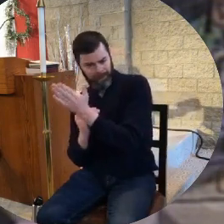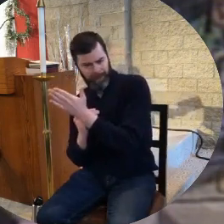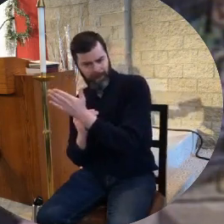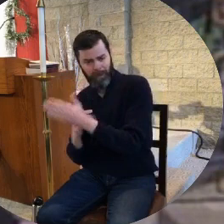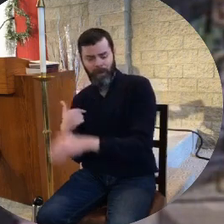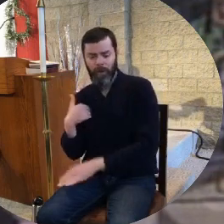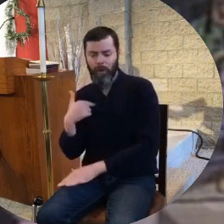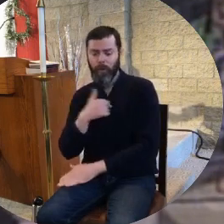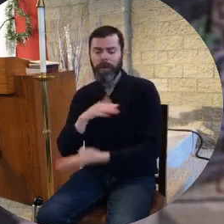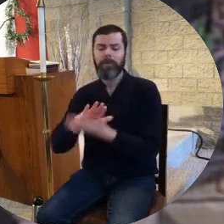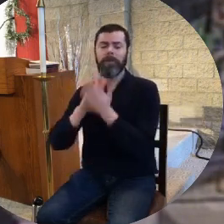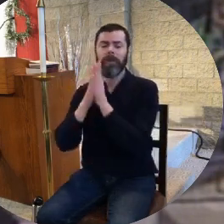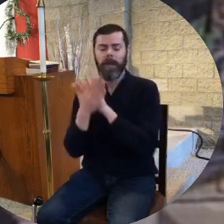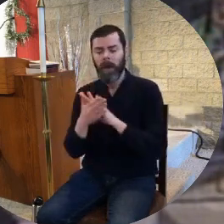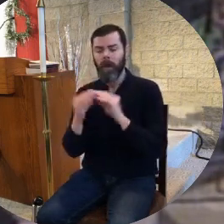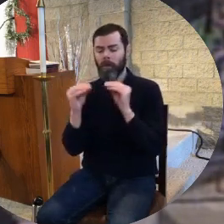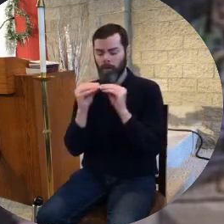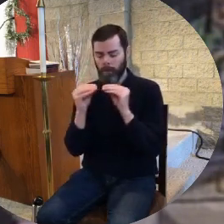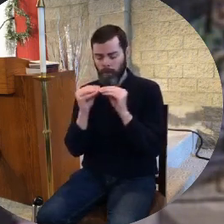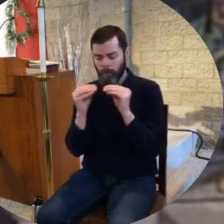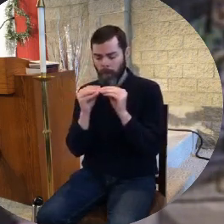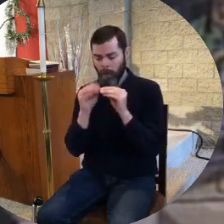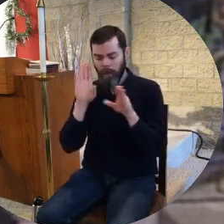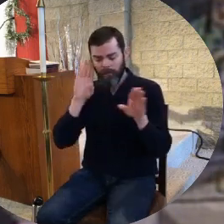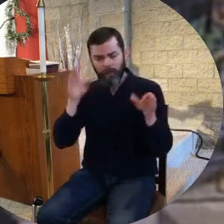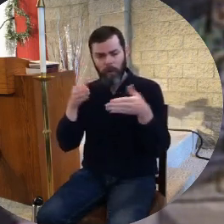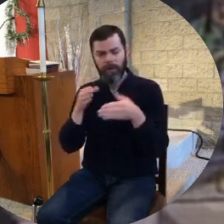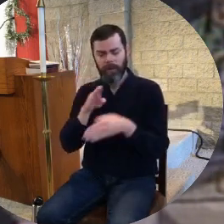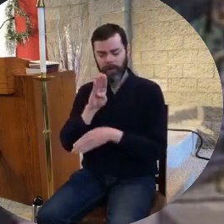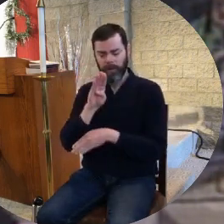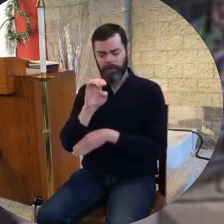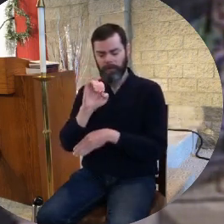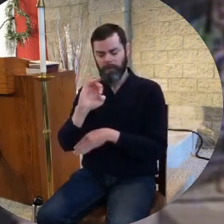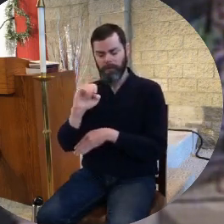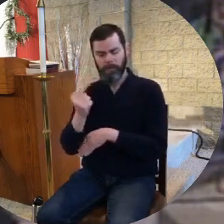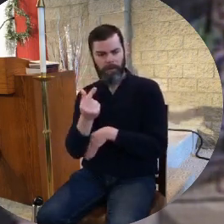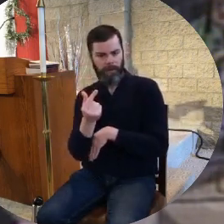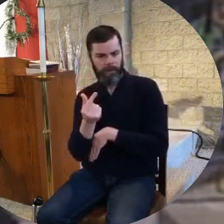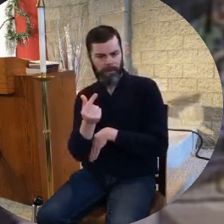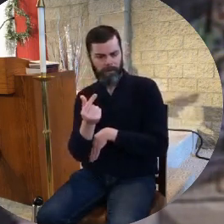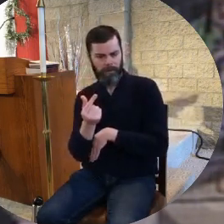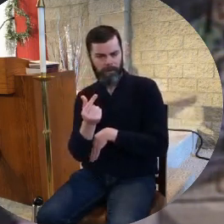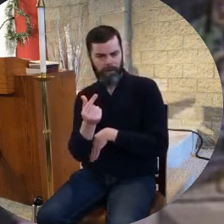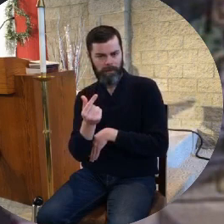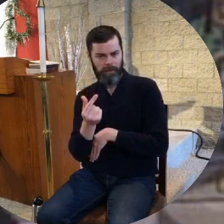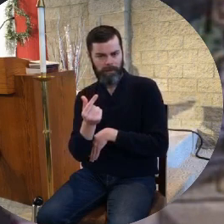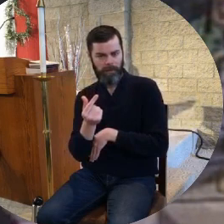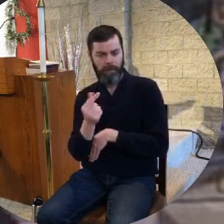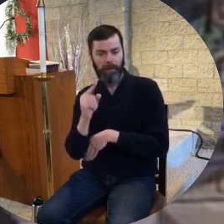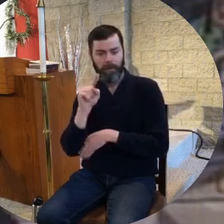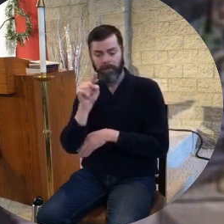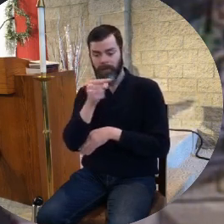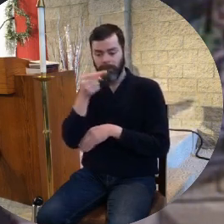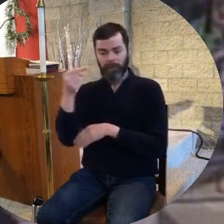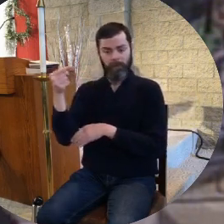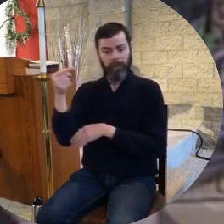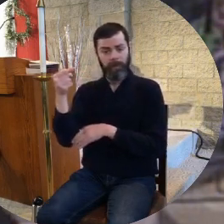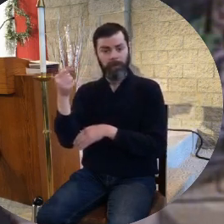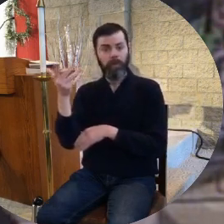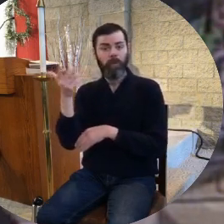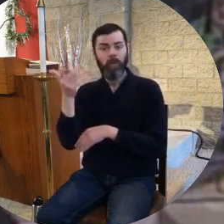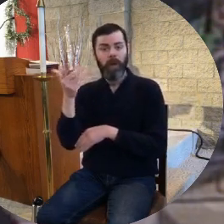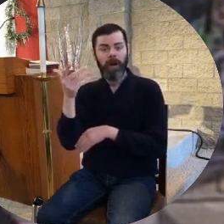more about being. Seeking ye first the kingdom of God, and then all